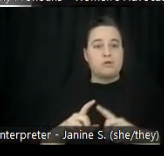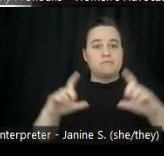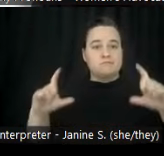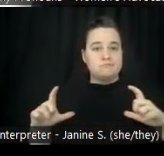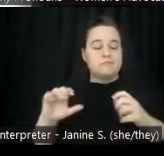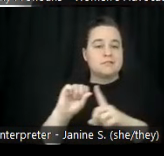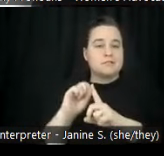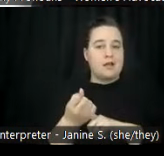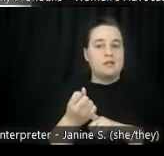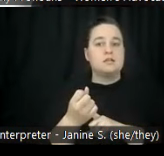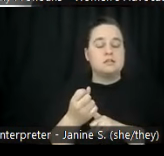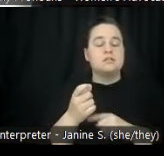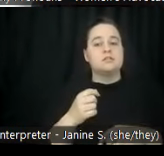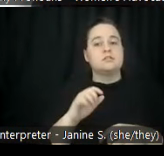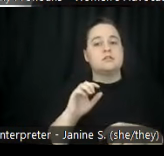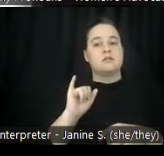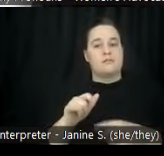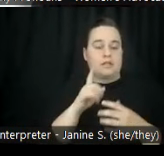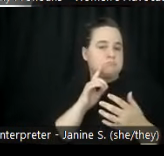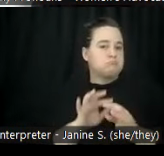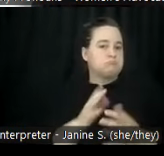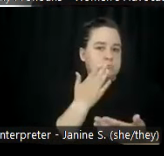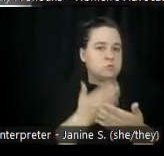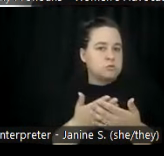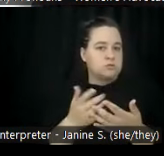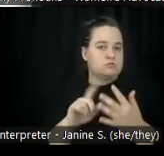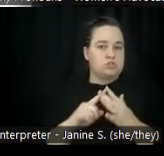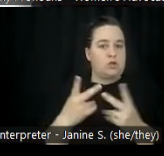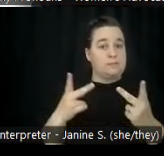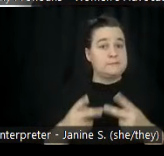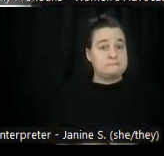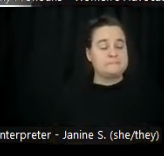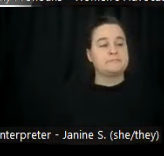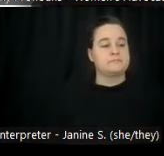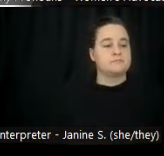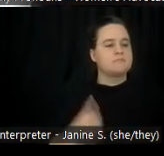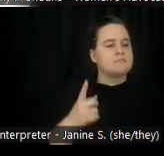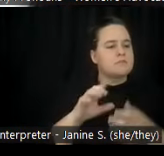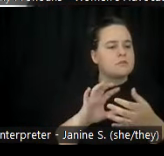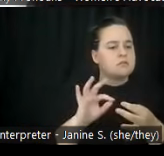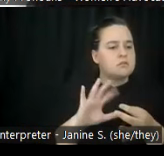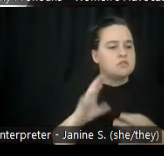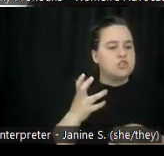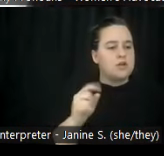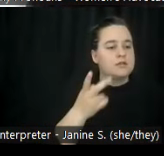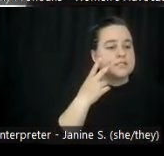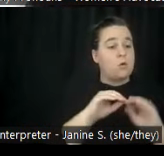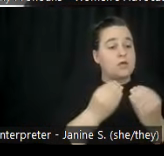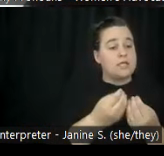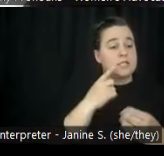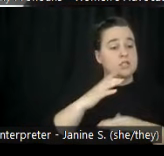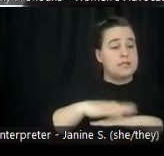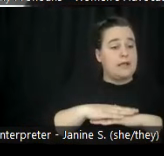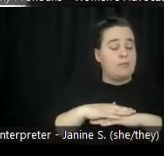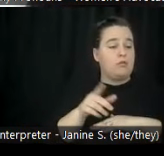is definitely a worthwhile endeavor. Someone in the chat is saying that their org is tabling at Pride this weekend and will be